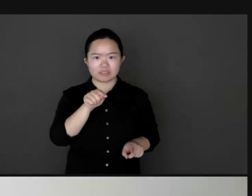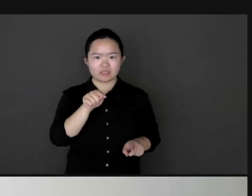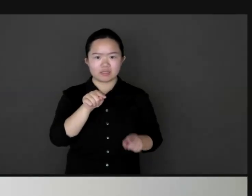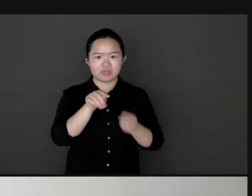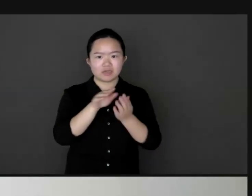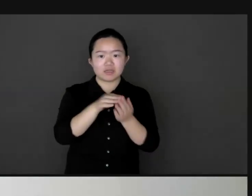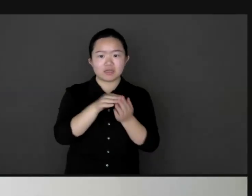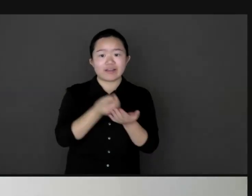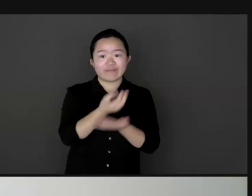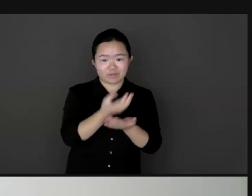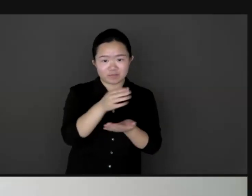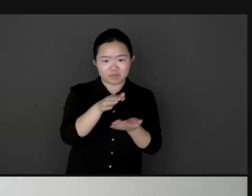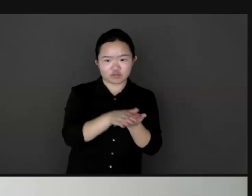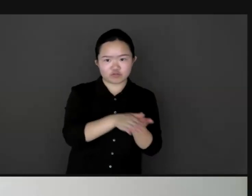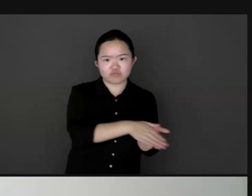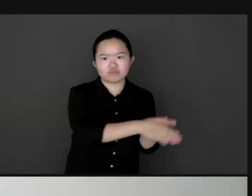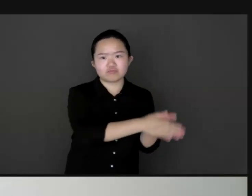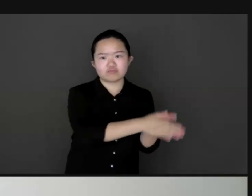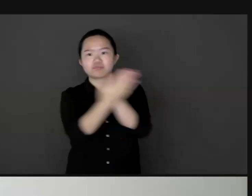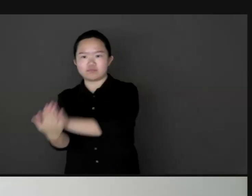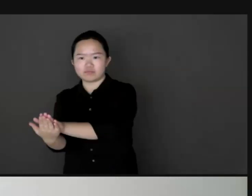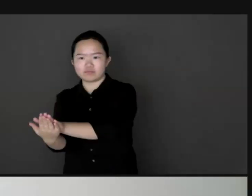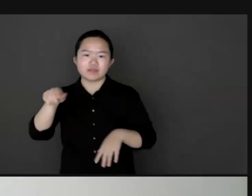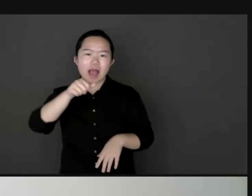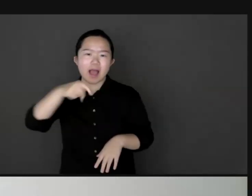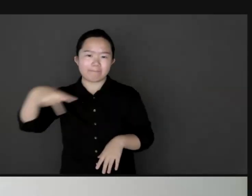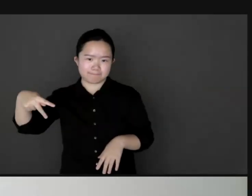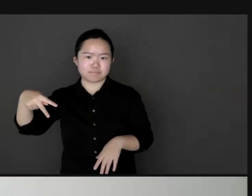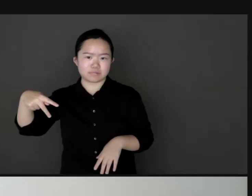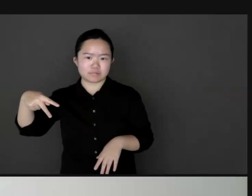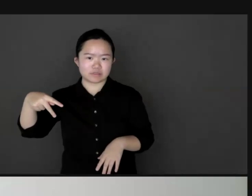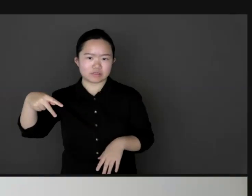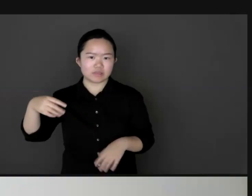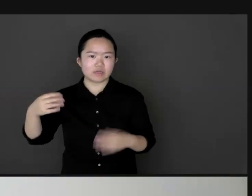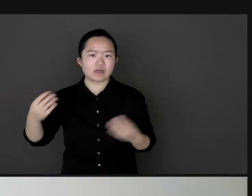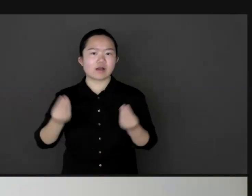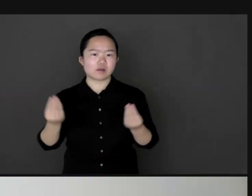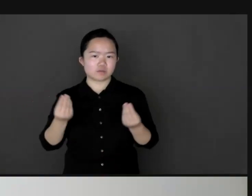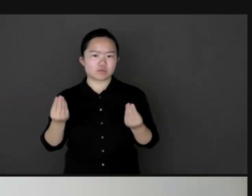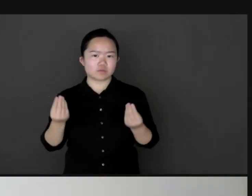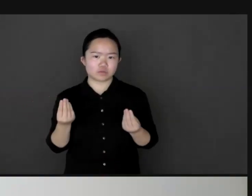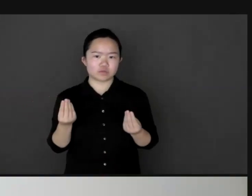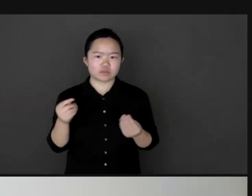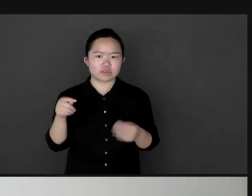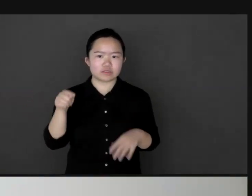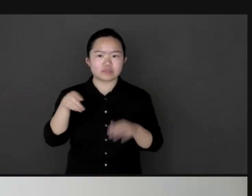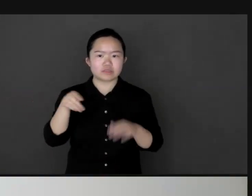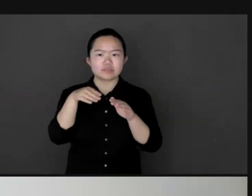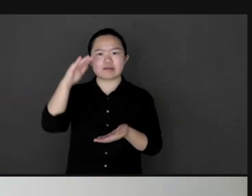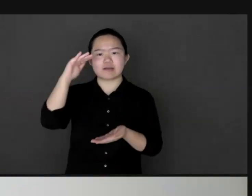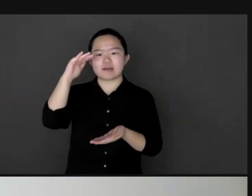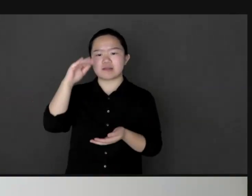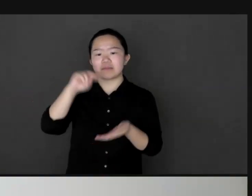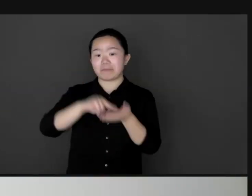since website owners are not as good in making apps accessible? Have you seen any trends in this direction? Maybe